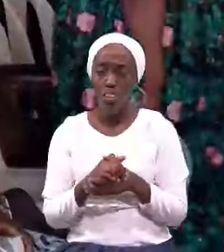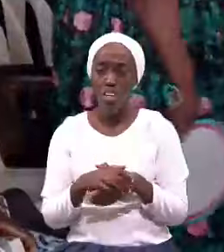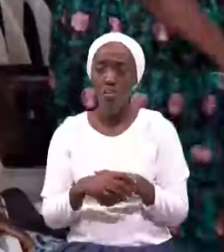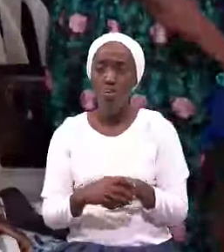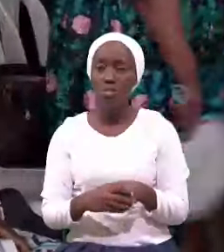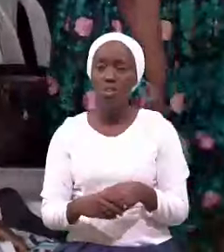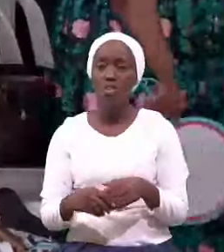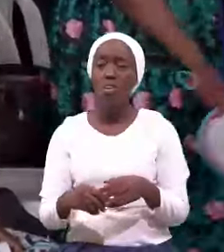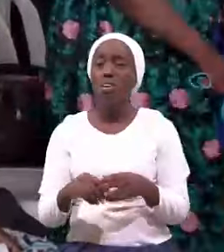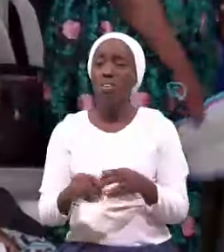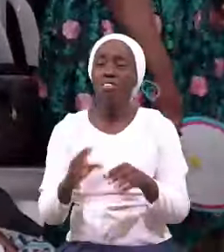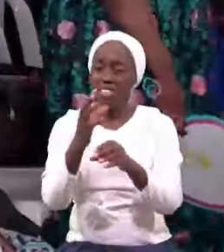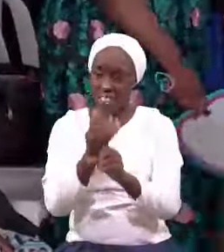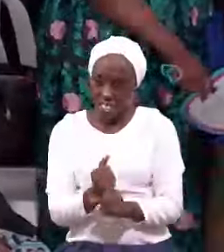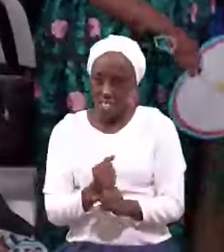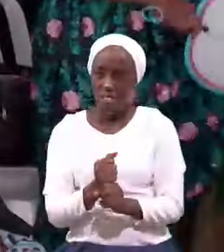Receive.